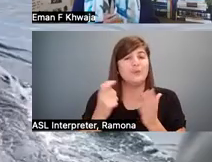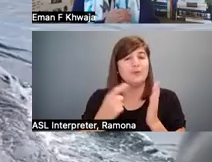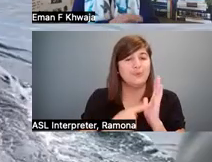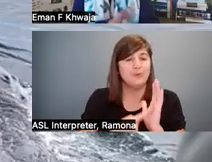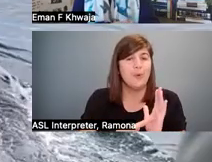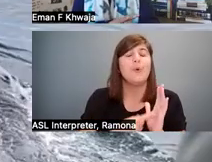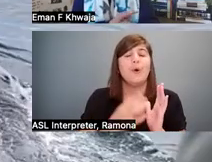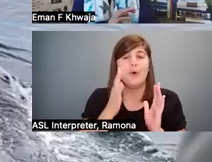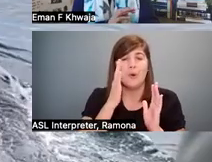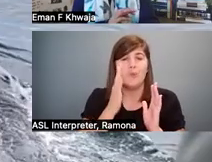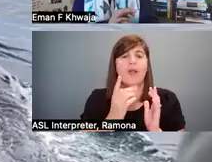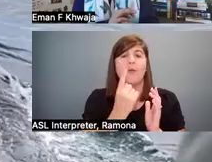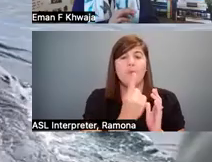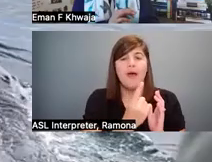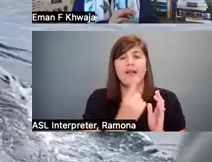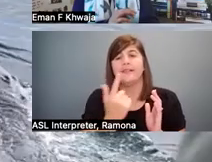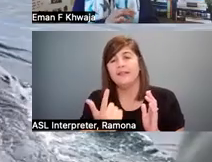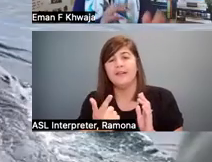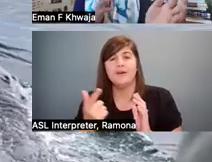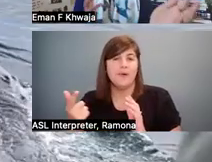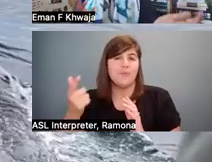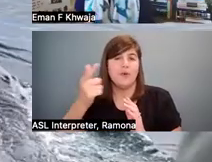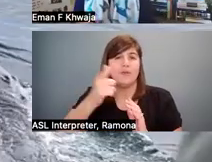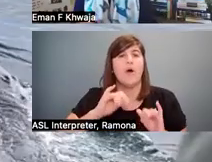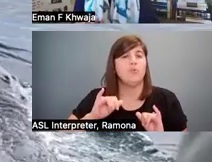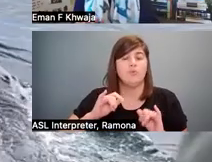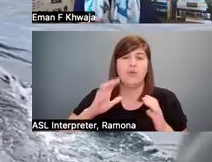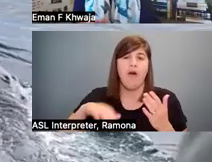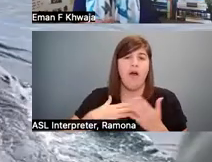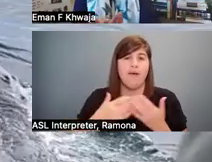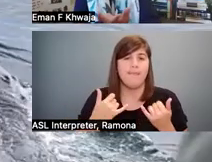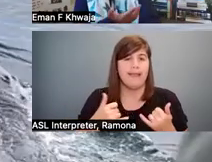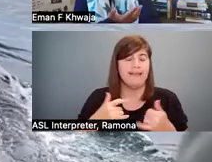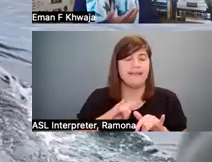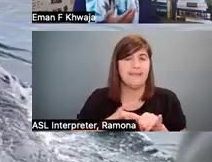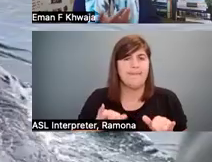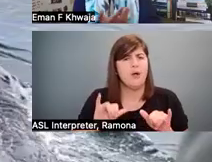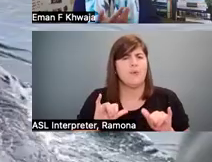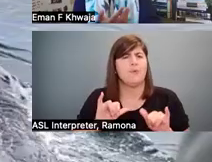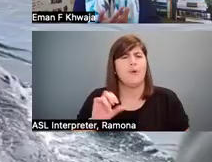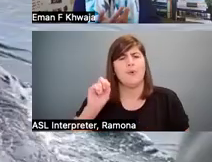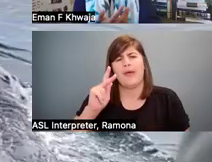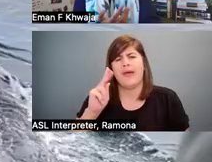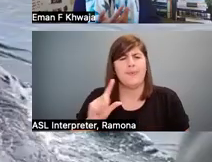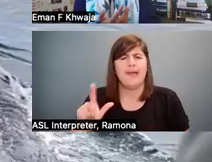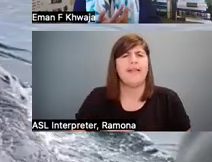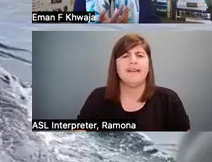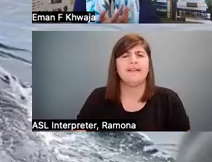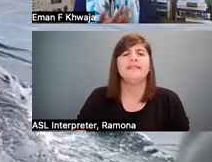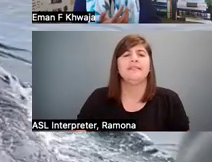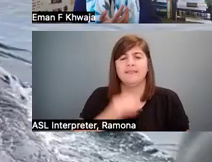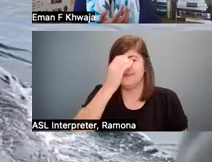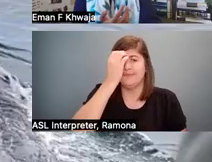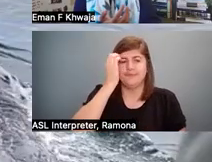to go through these videos one by one. The first one that started playing, oh, wow, they're all playing. Okay. Well, in this bottom